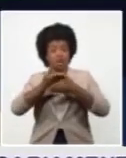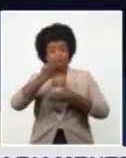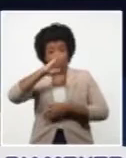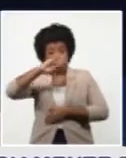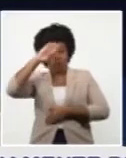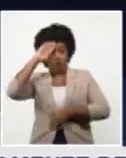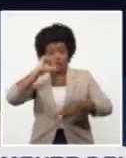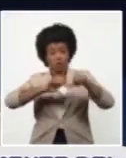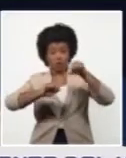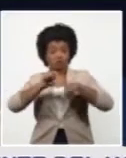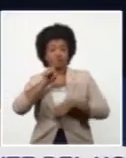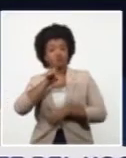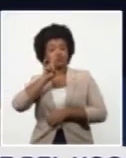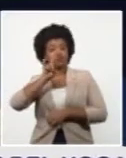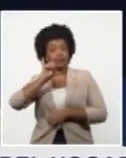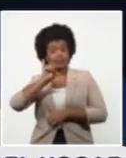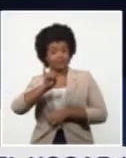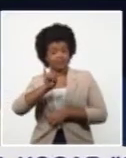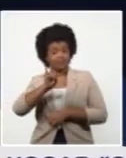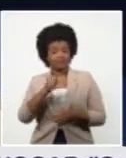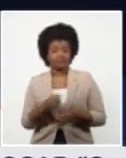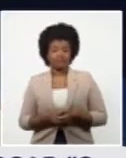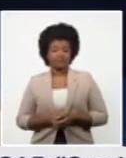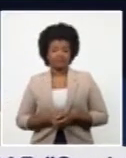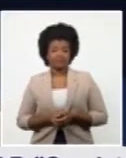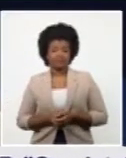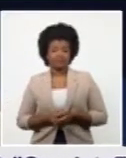At the Laboratory of Havana,